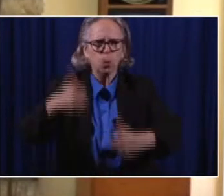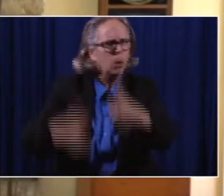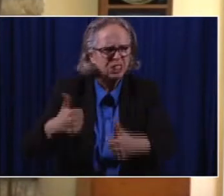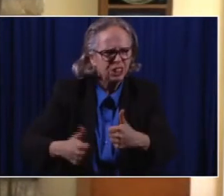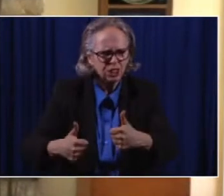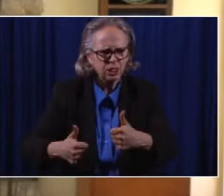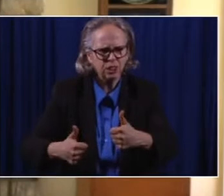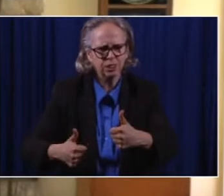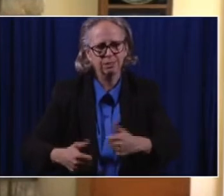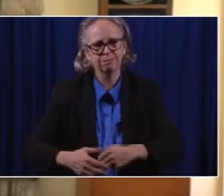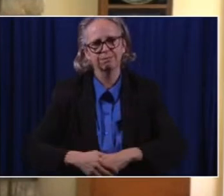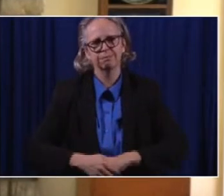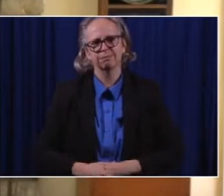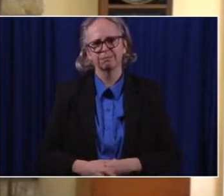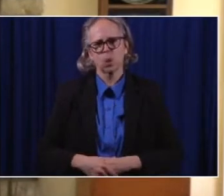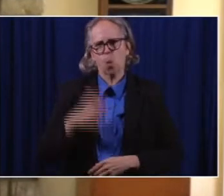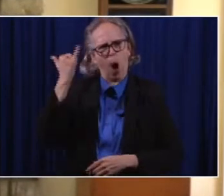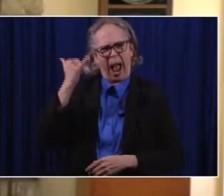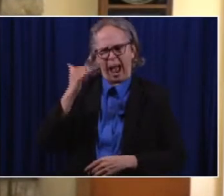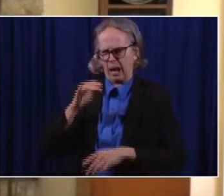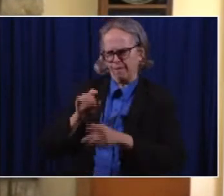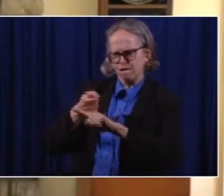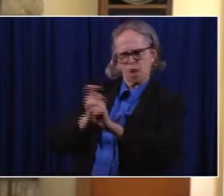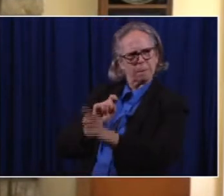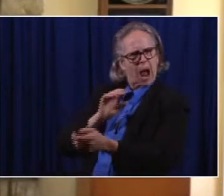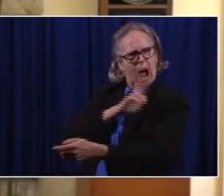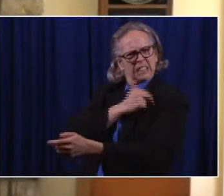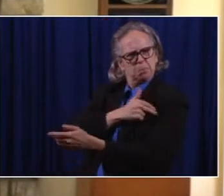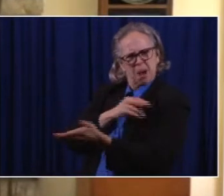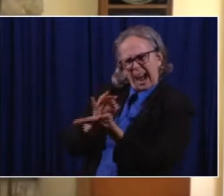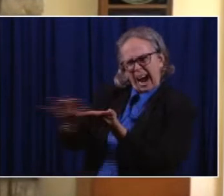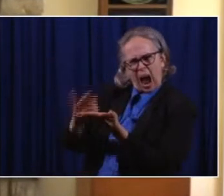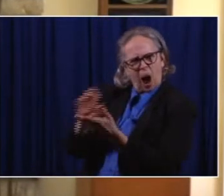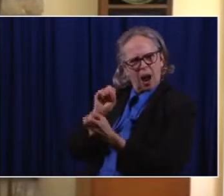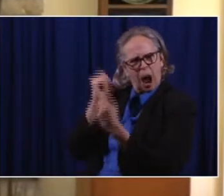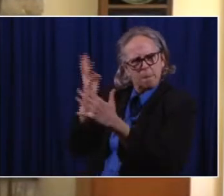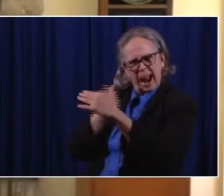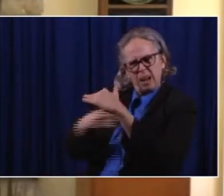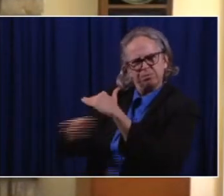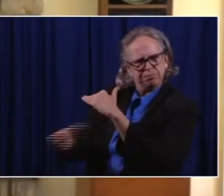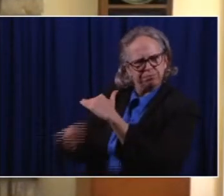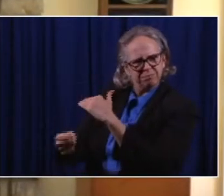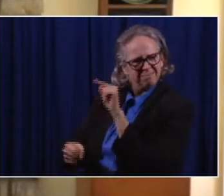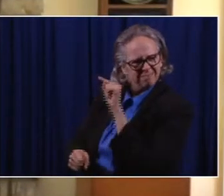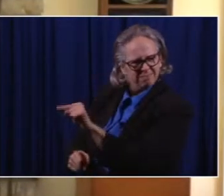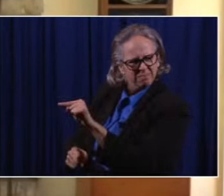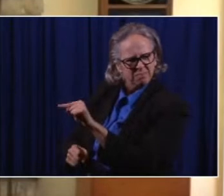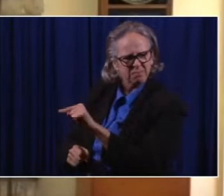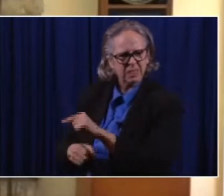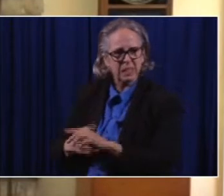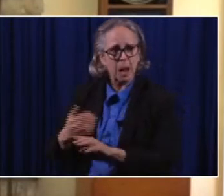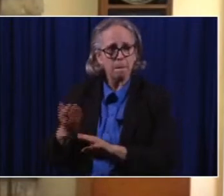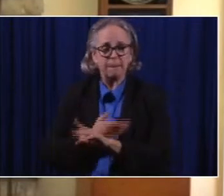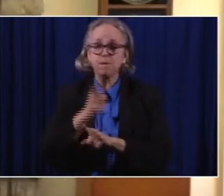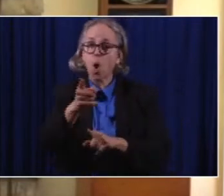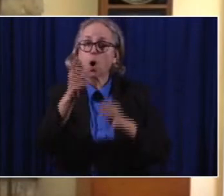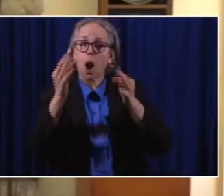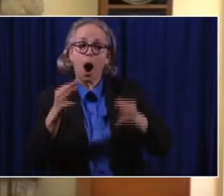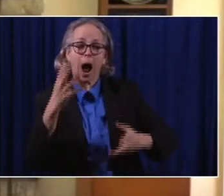hospitals. So two things really to look at now: number of cases in your county per 100,000